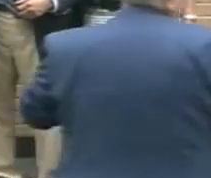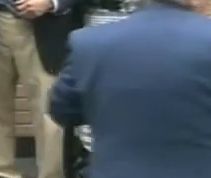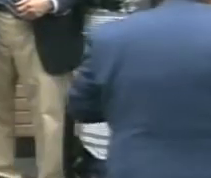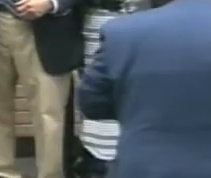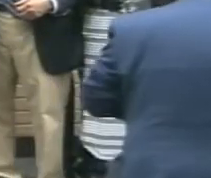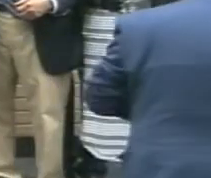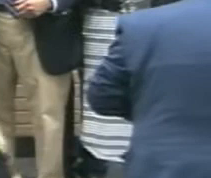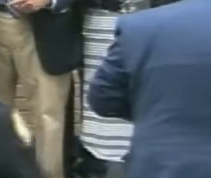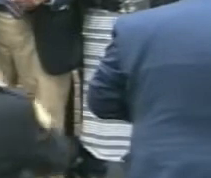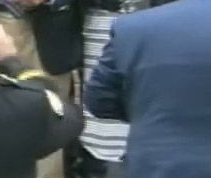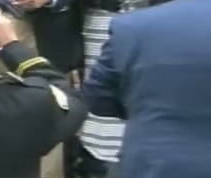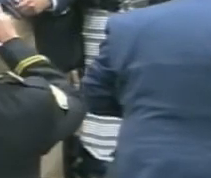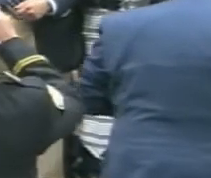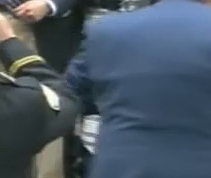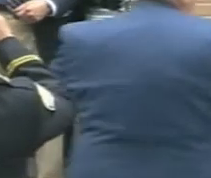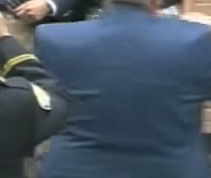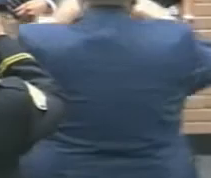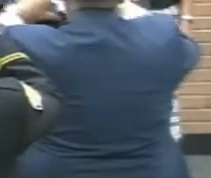I got that one.